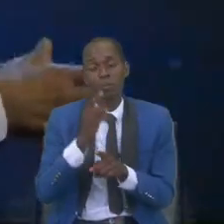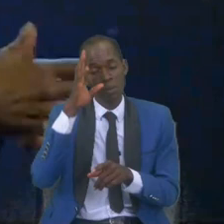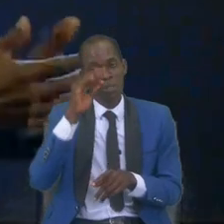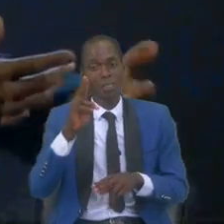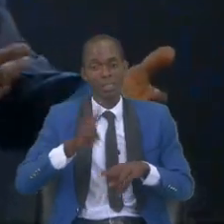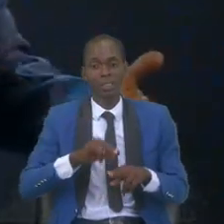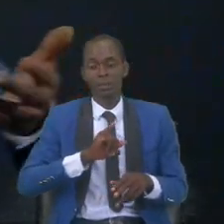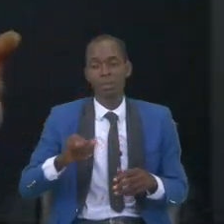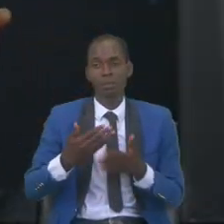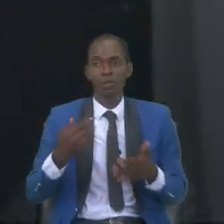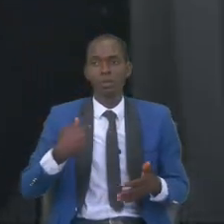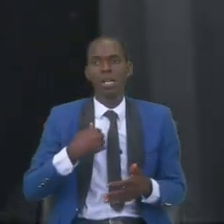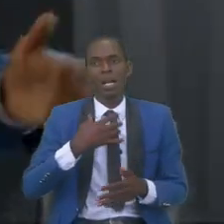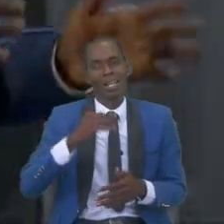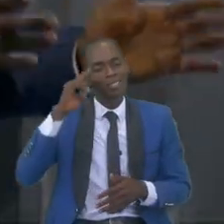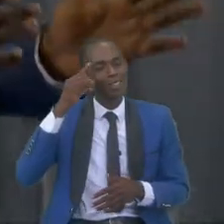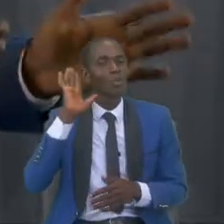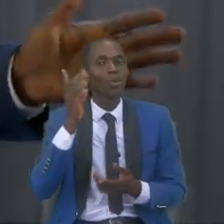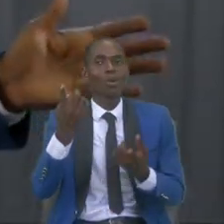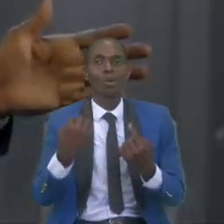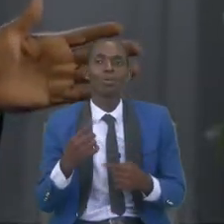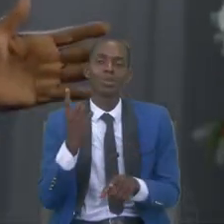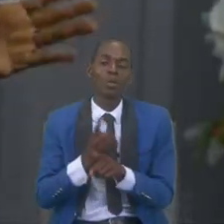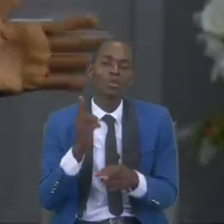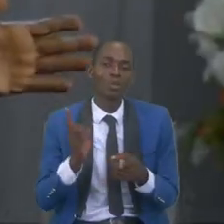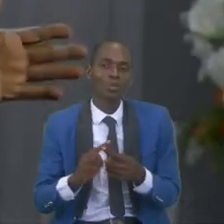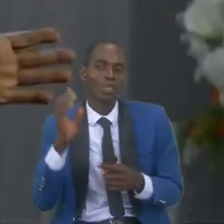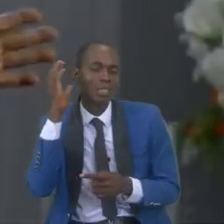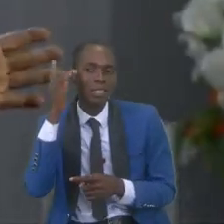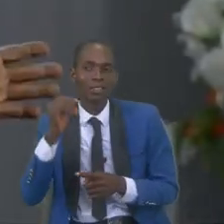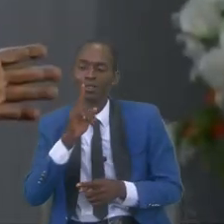watch, it was coming to listen to the official preacher.